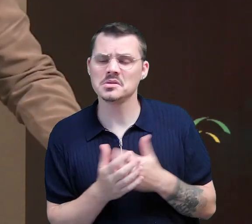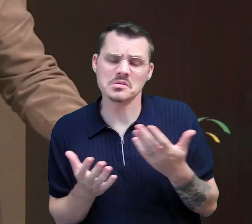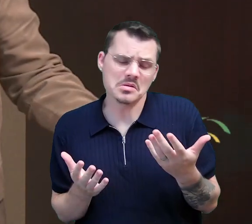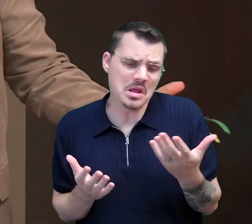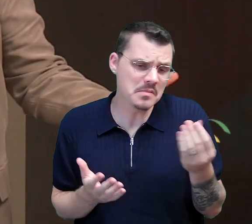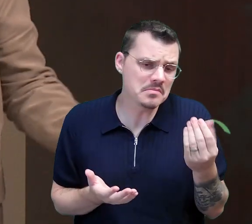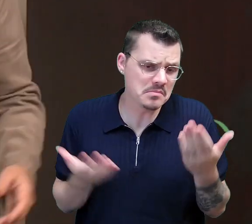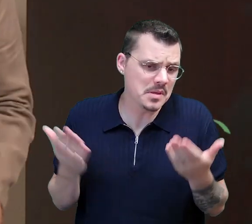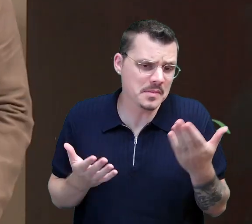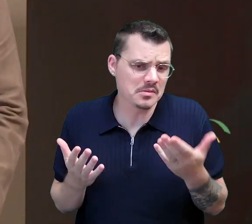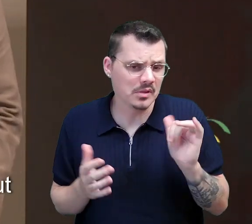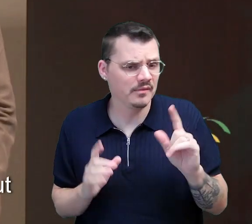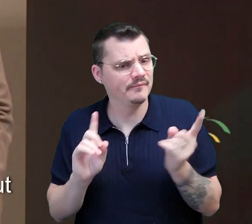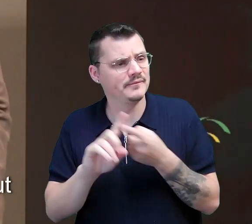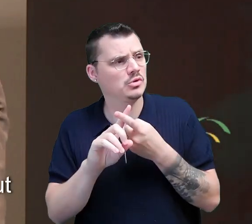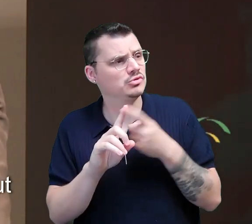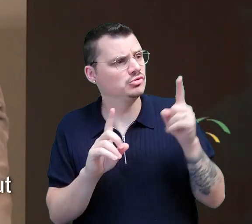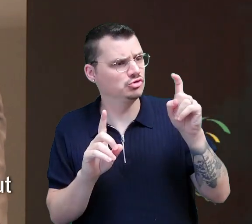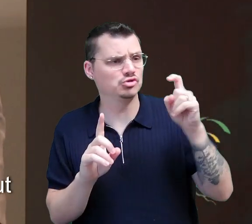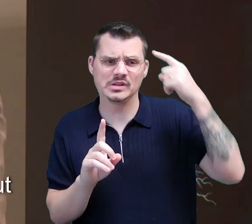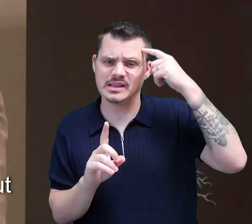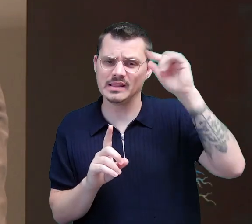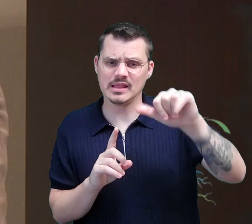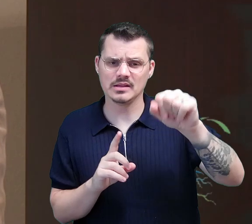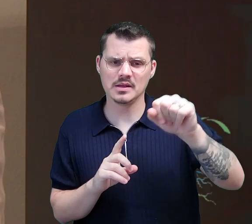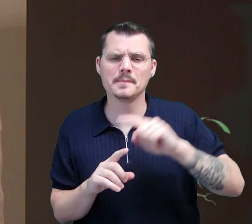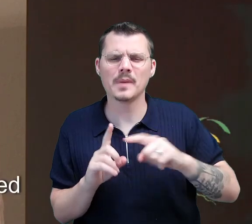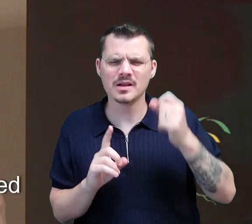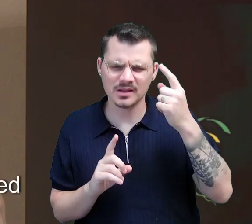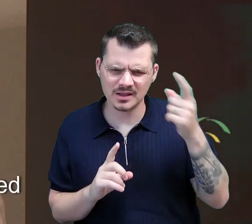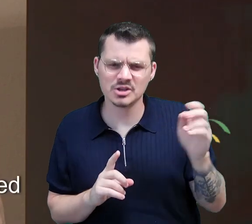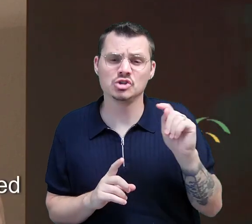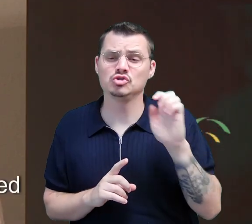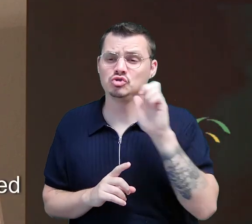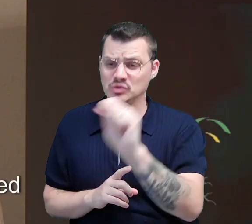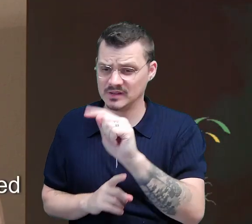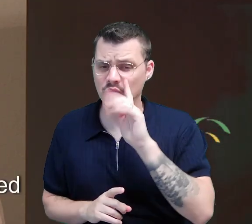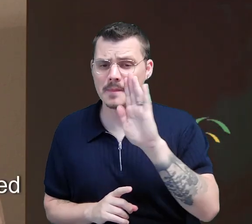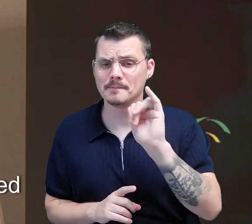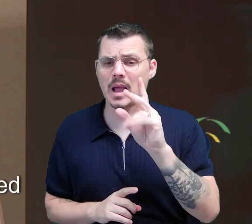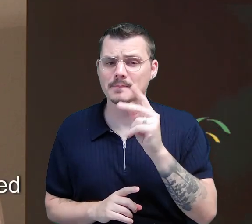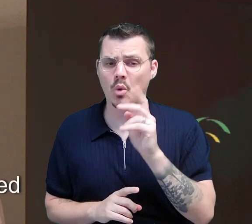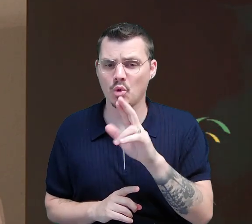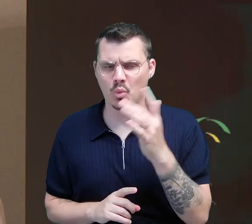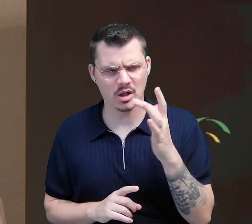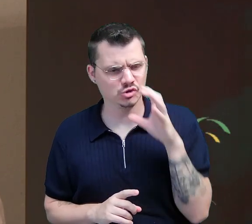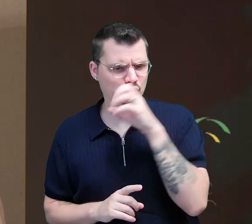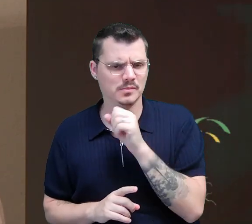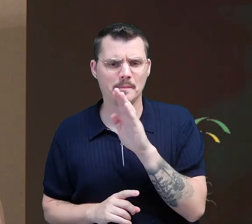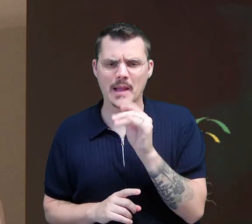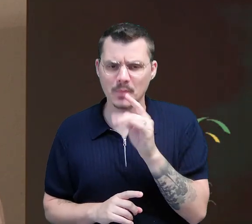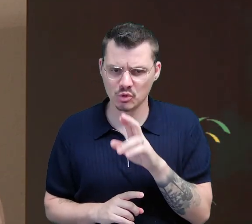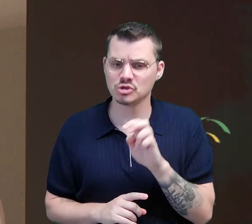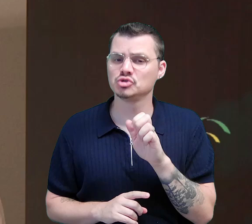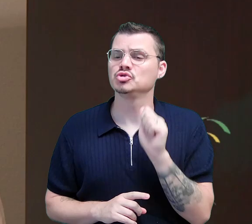And that probably should be the first thing somebody thinks, but he gets treated for presumed bipolar